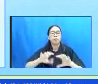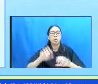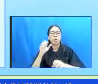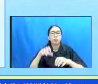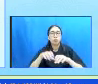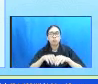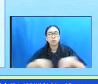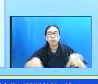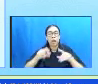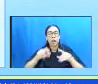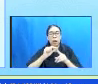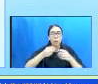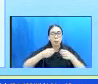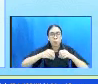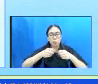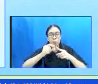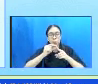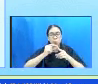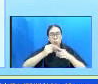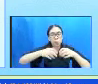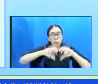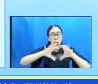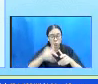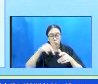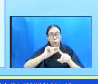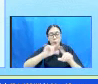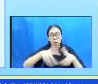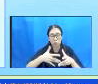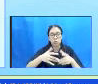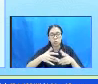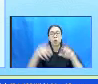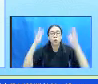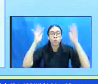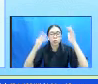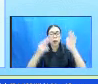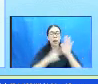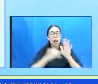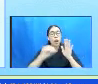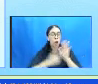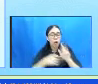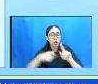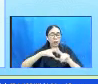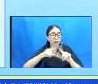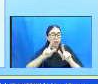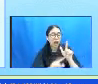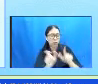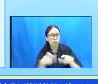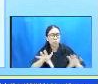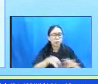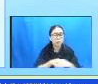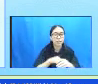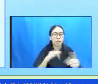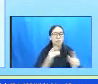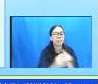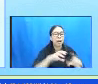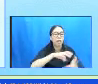offices participated and also private sector, university and also local communities and local producer in ASEAN level. I think